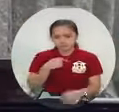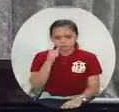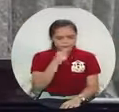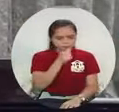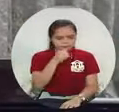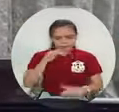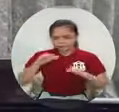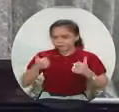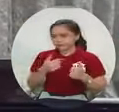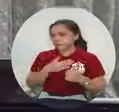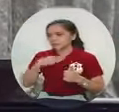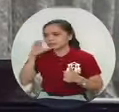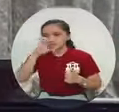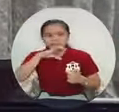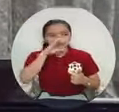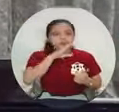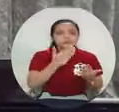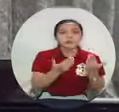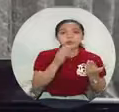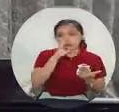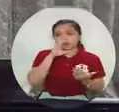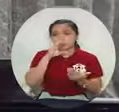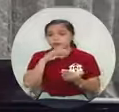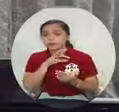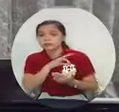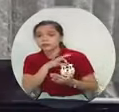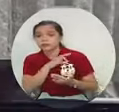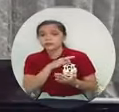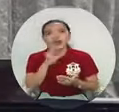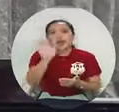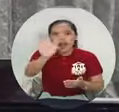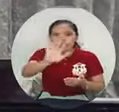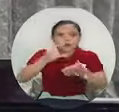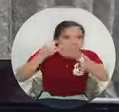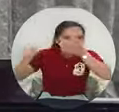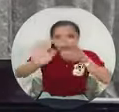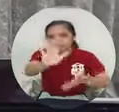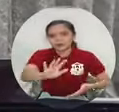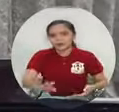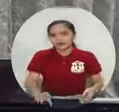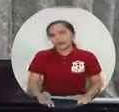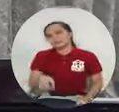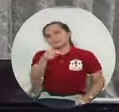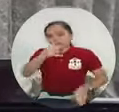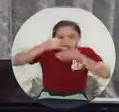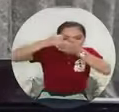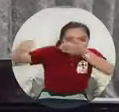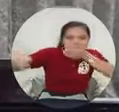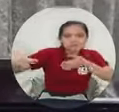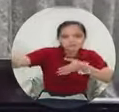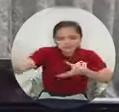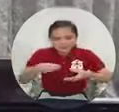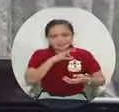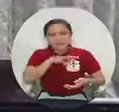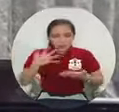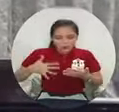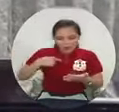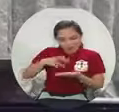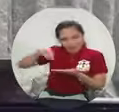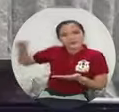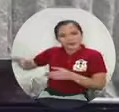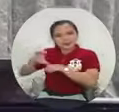to appropriate an amount? Plan. Plan it out. Hindi nga kisira-sira,